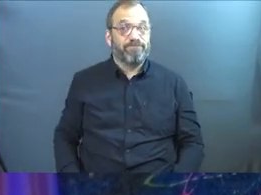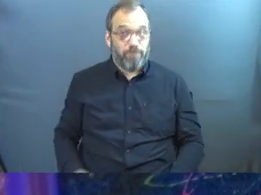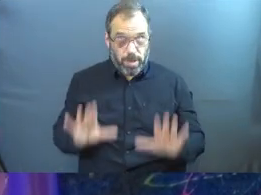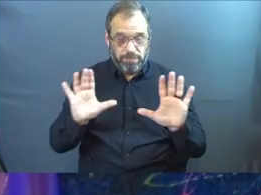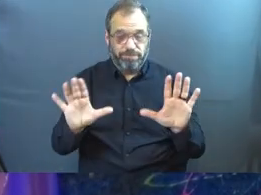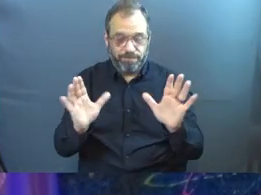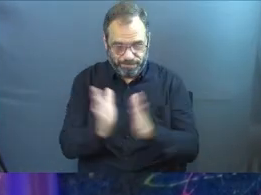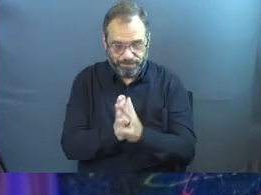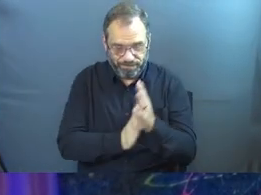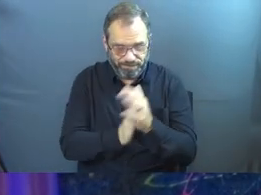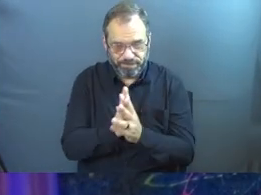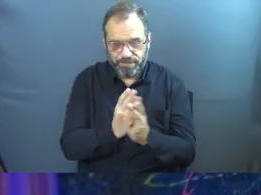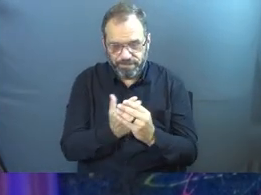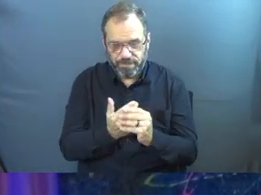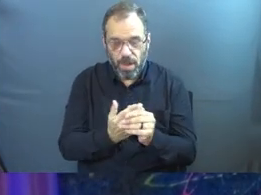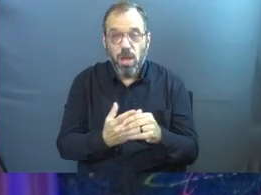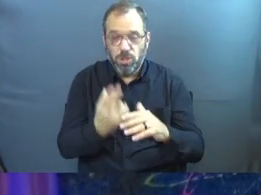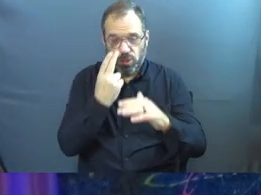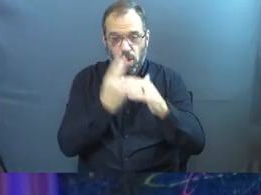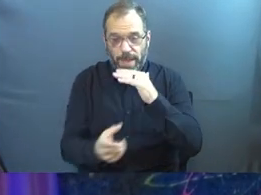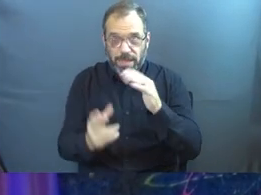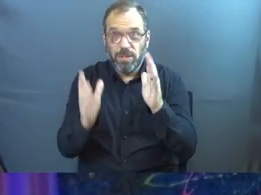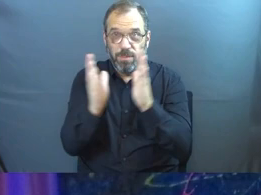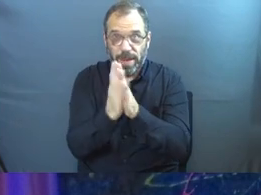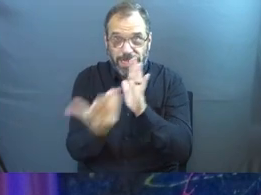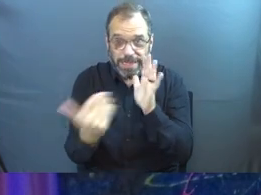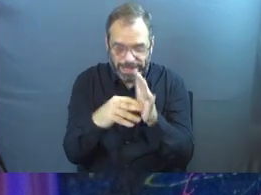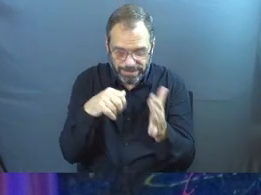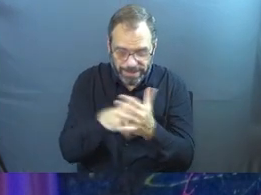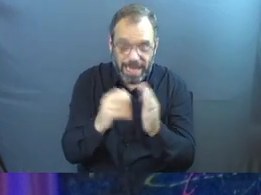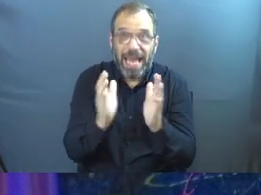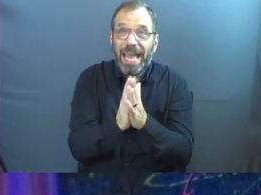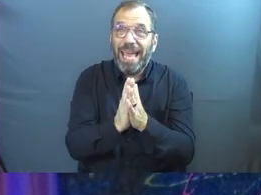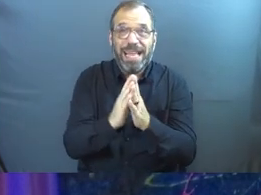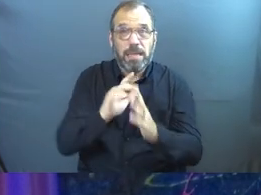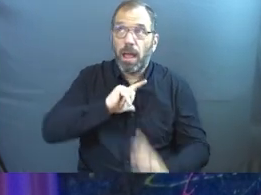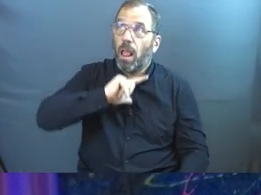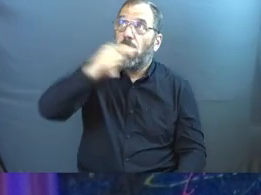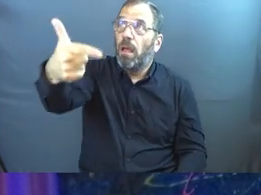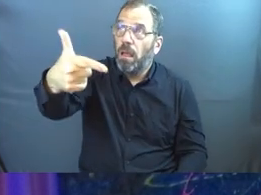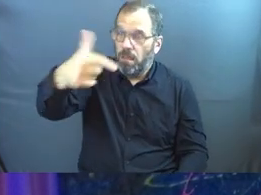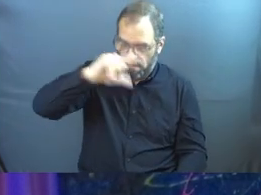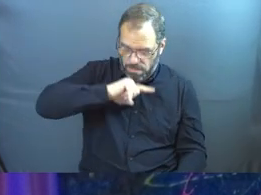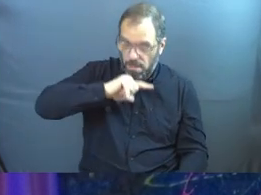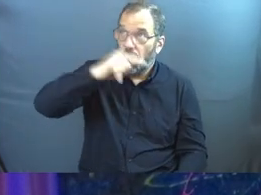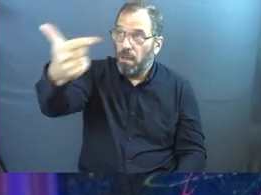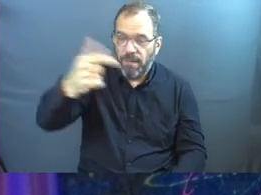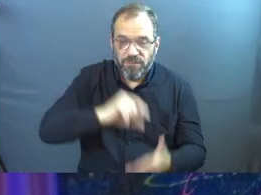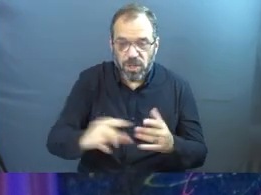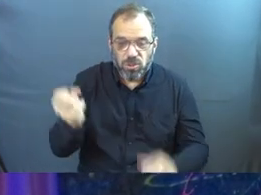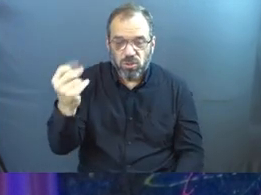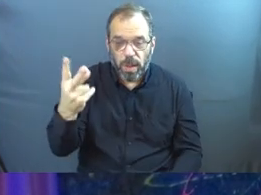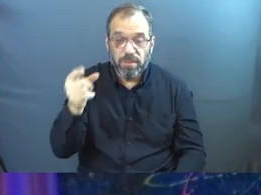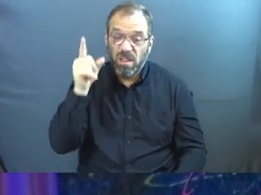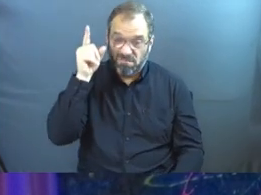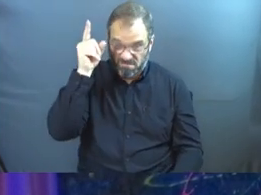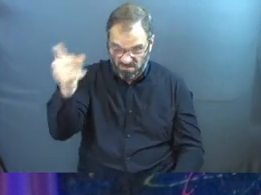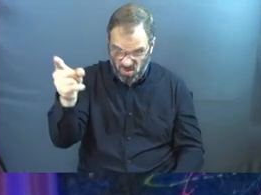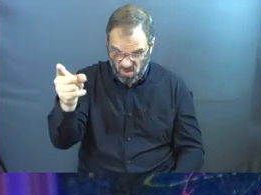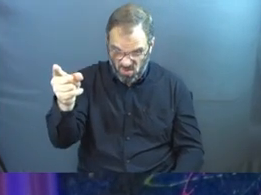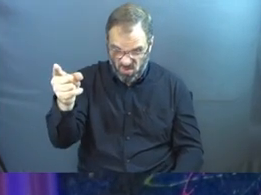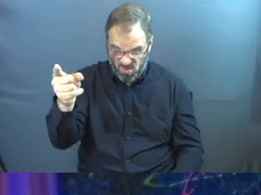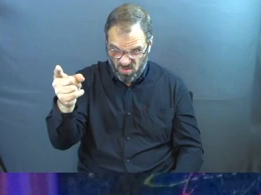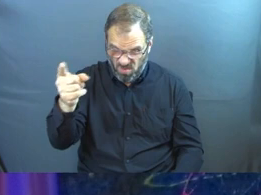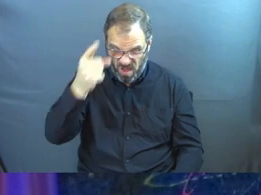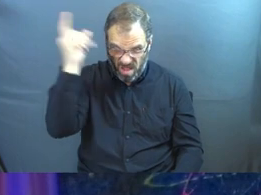Okay. So Habakkuk's going to pray again. Again, it's a back and forth between him and God. Verse 12. Are you not